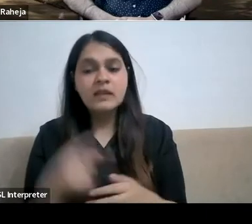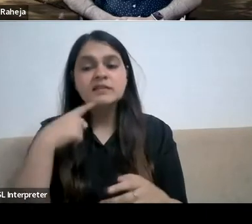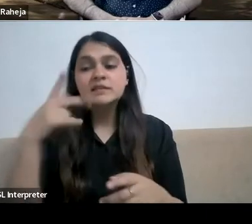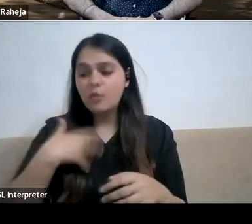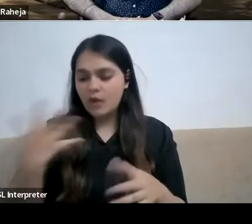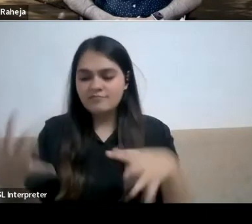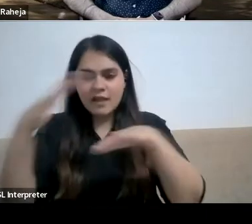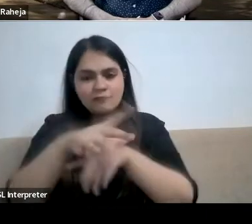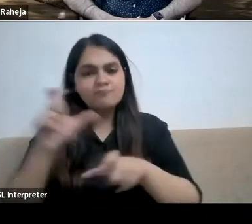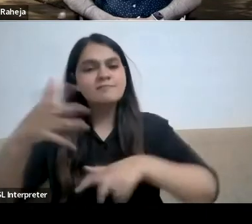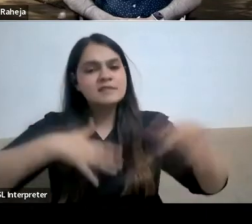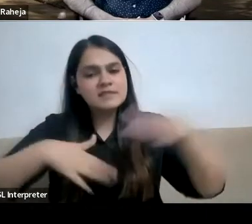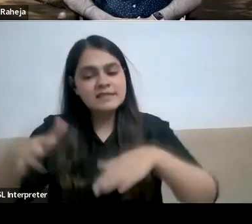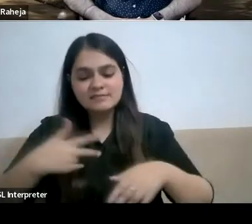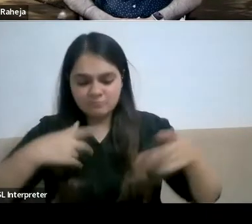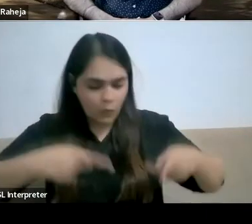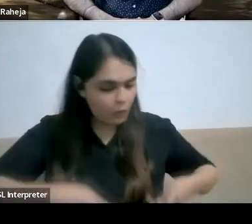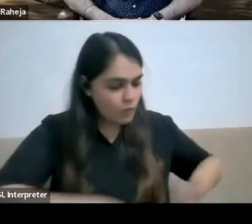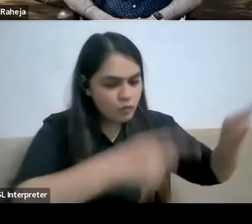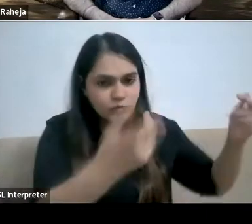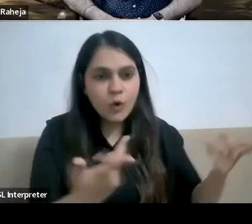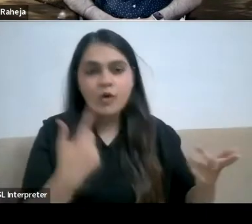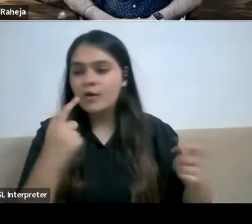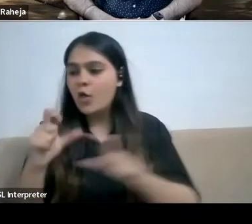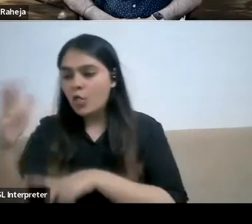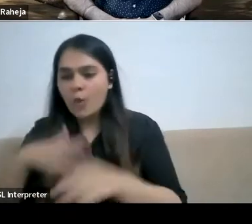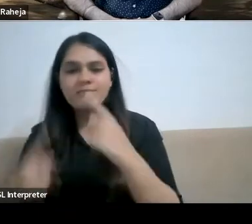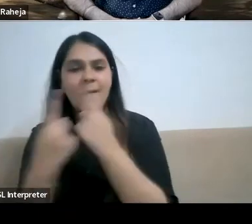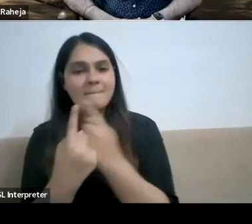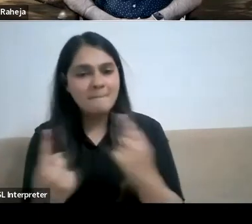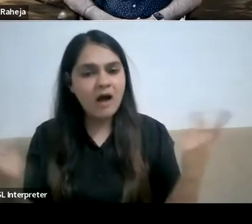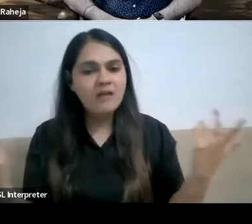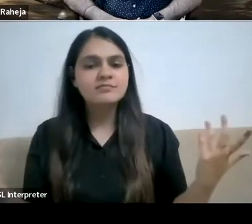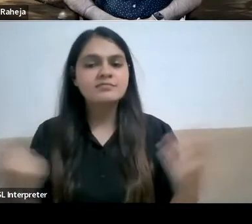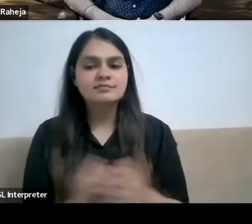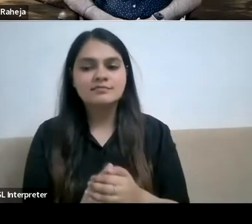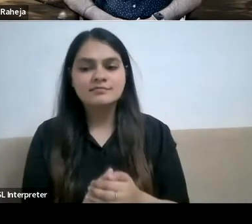have an inclusive street, a locality, a park, a